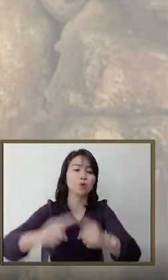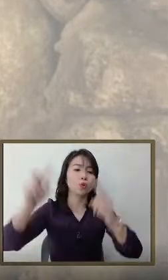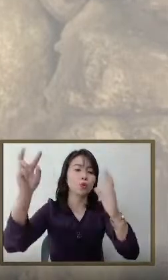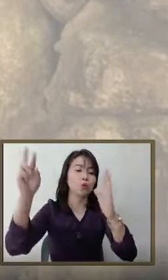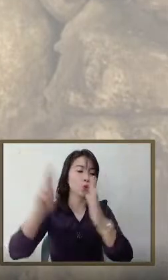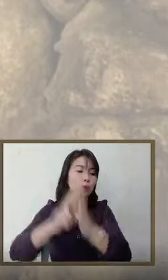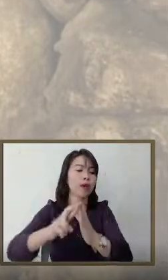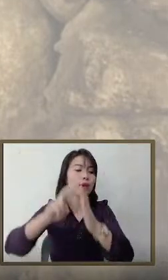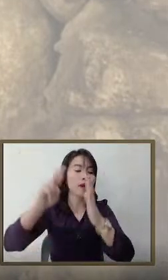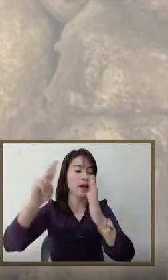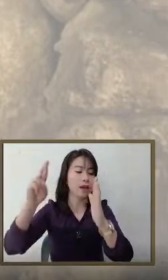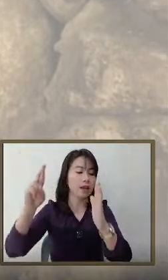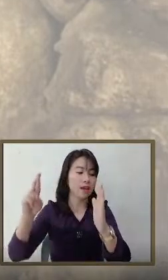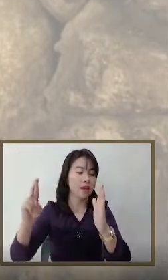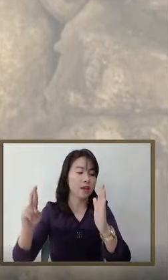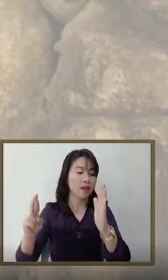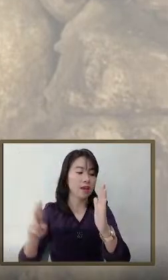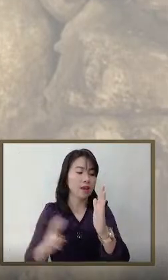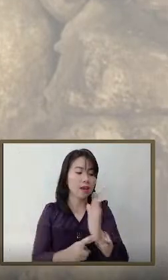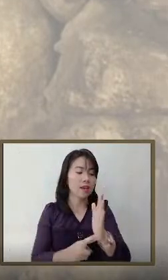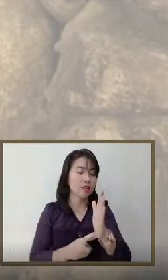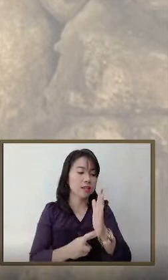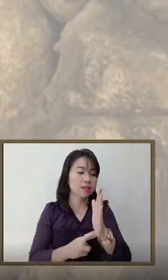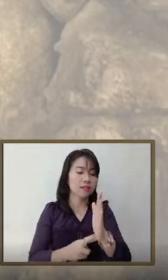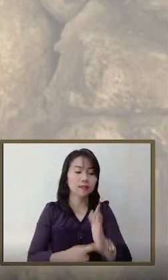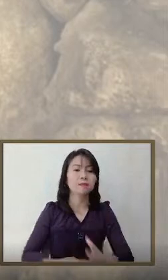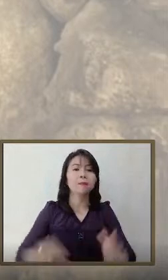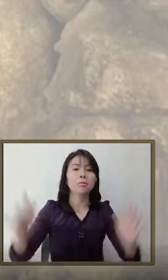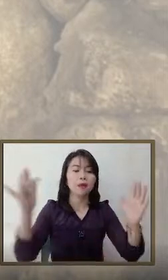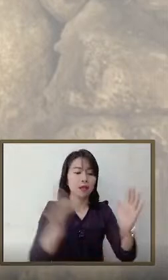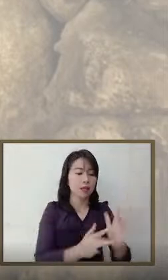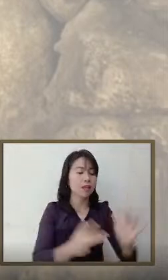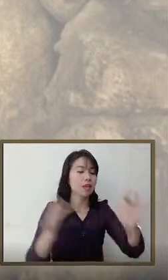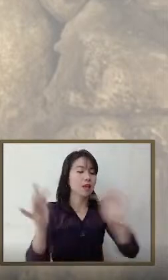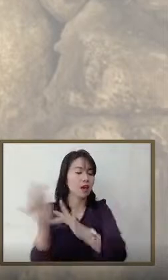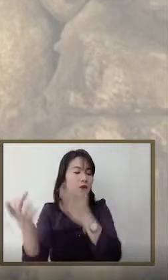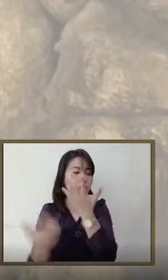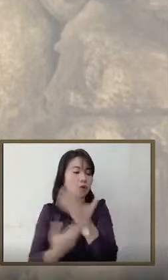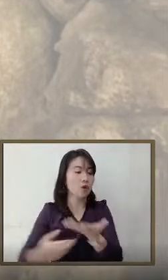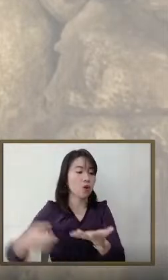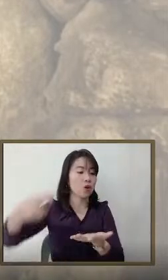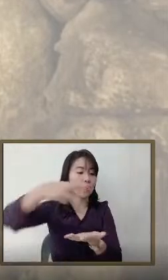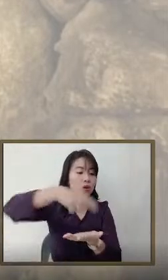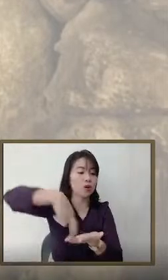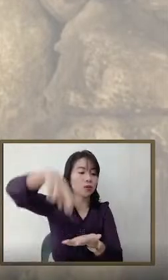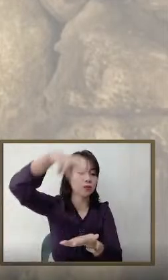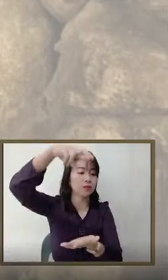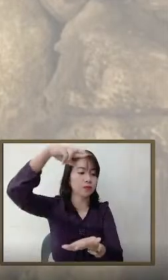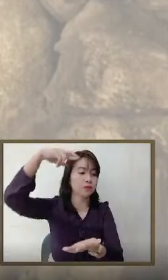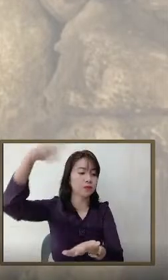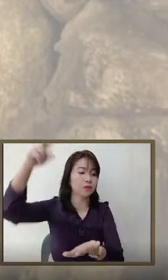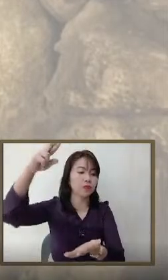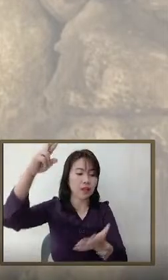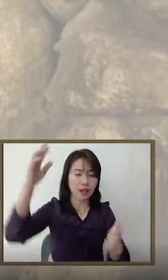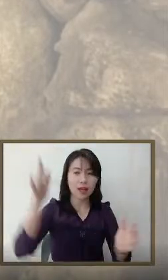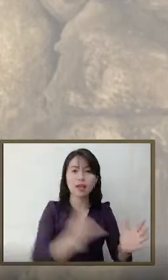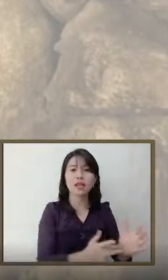to reign. Come on, everybody, sing it. He